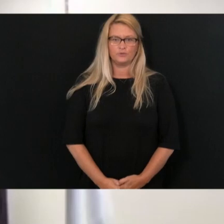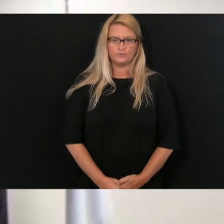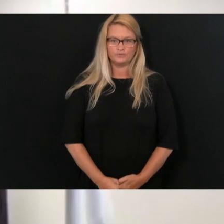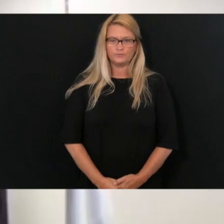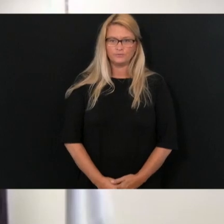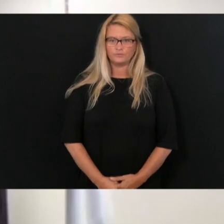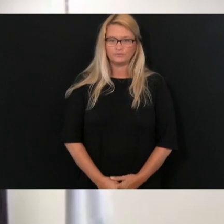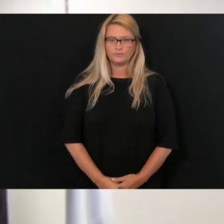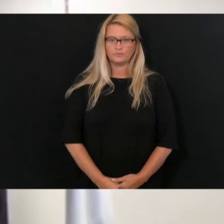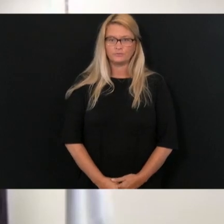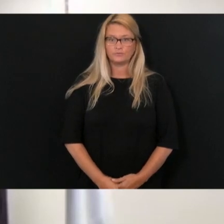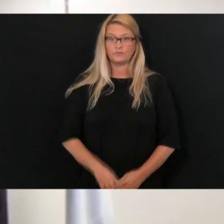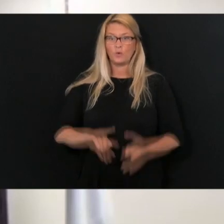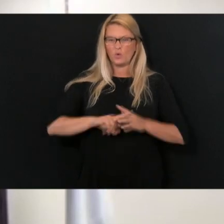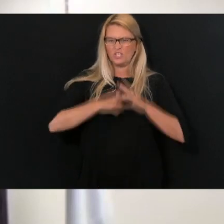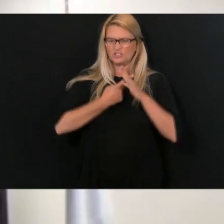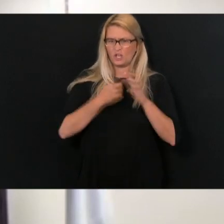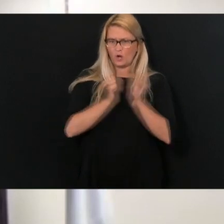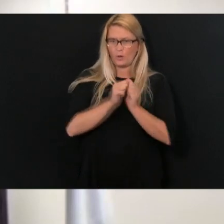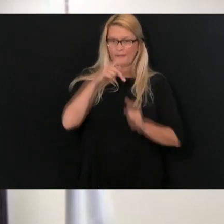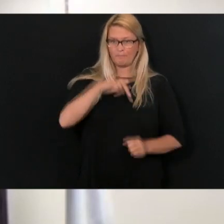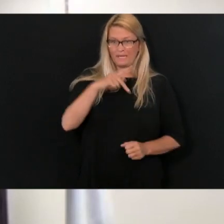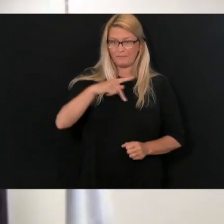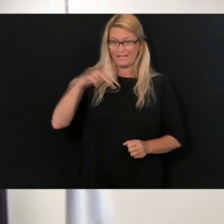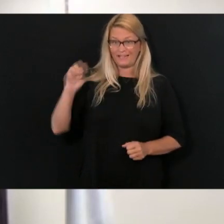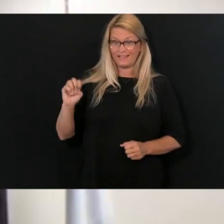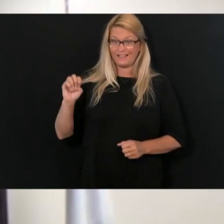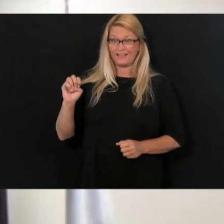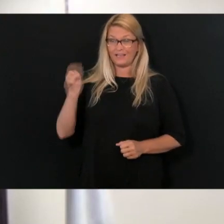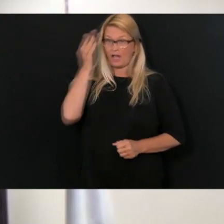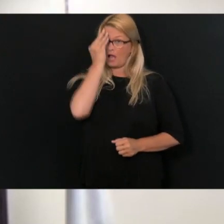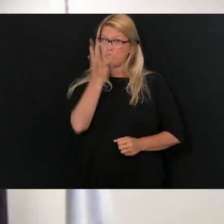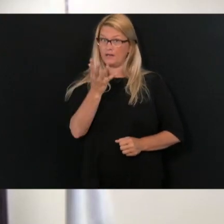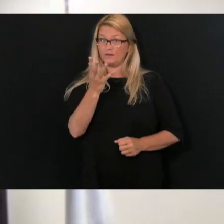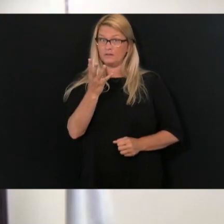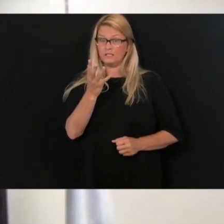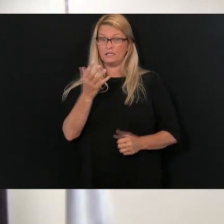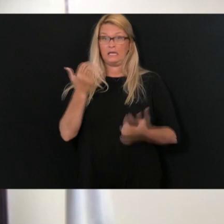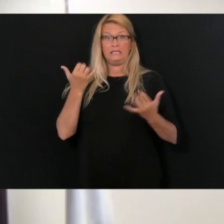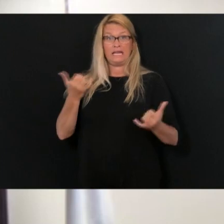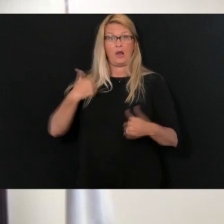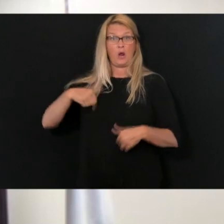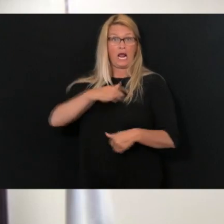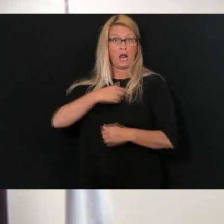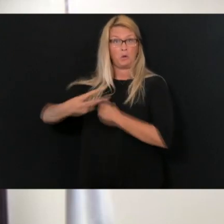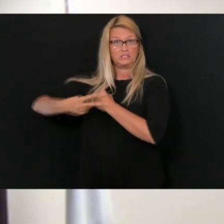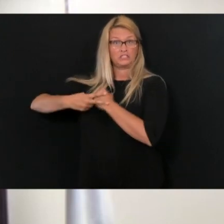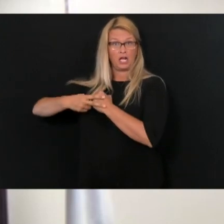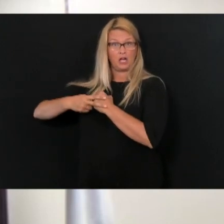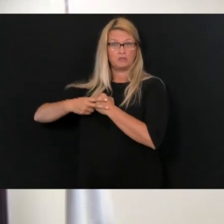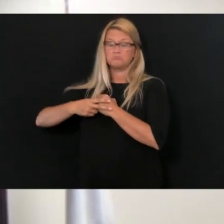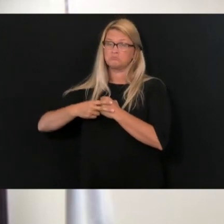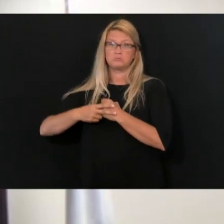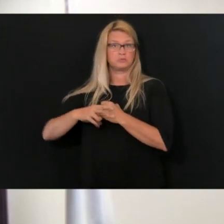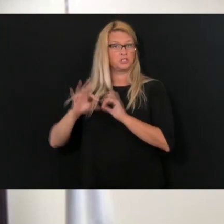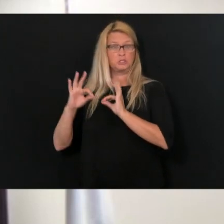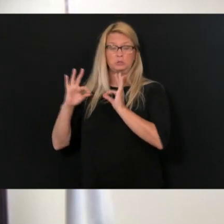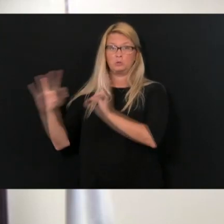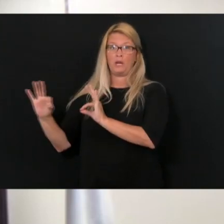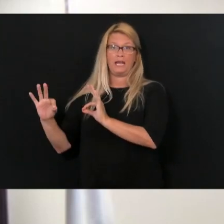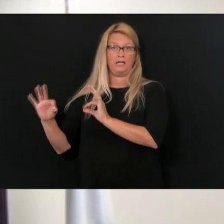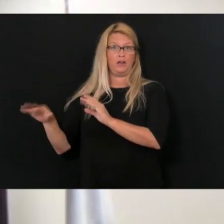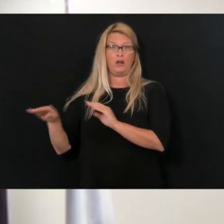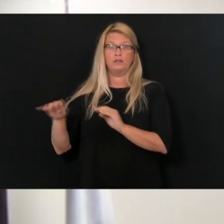with an update on PPE. Our strategic stock of PPE is green across the board, across our